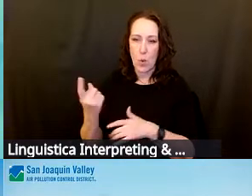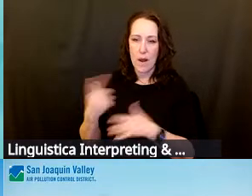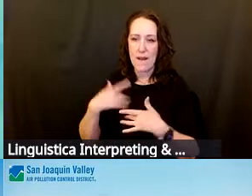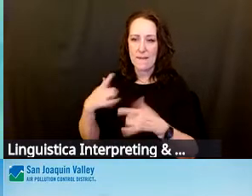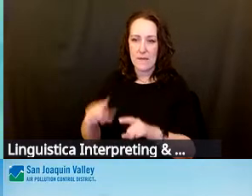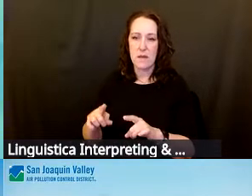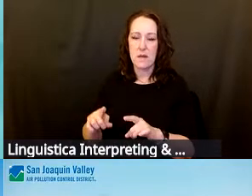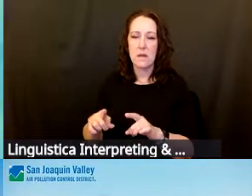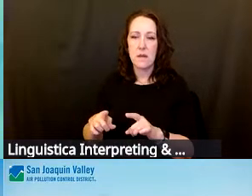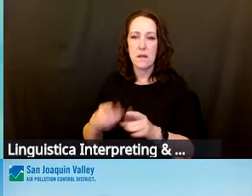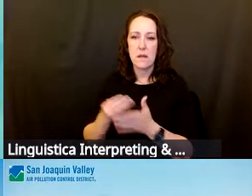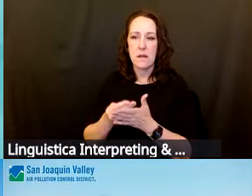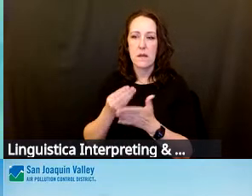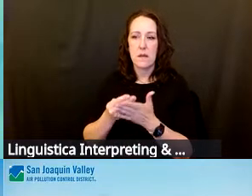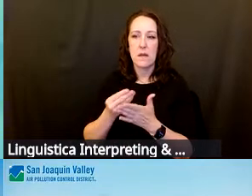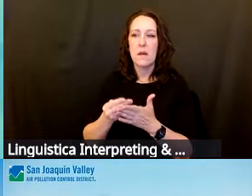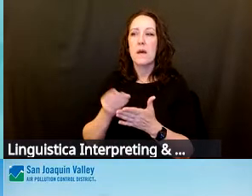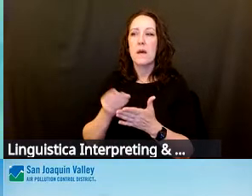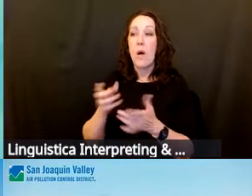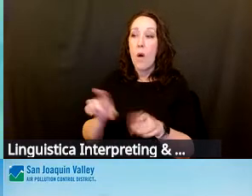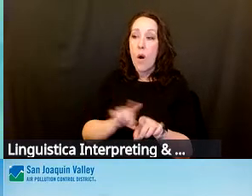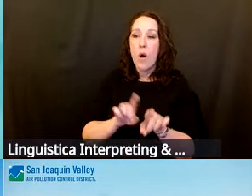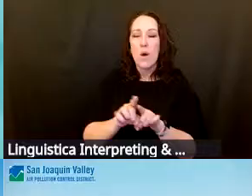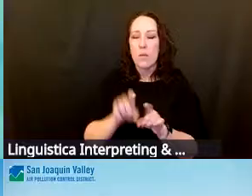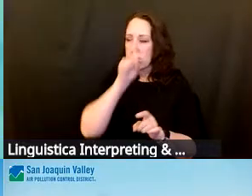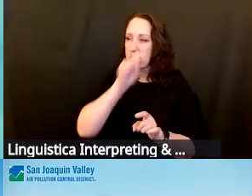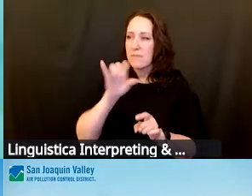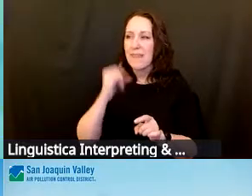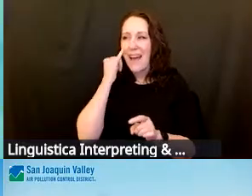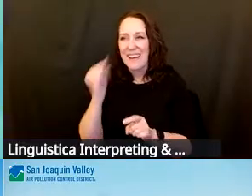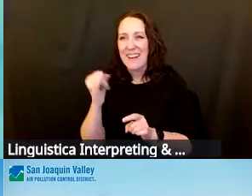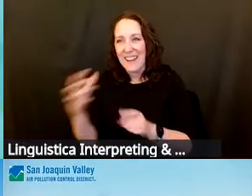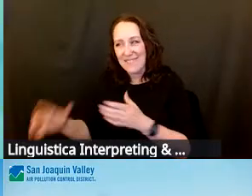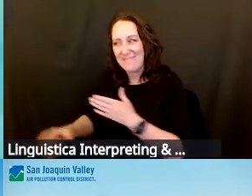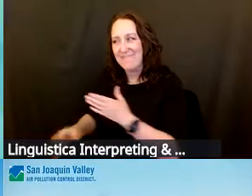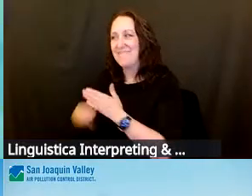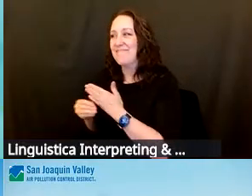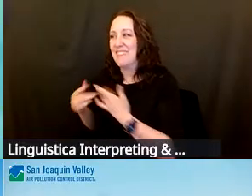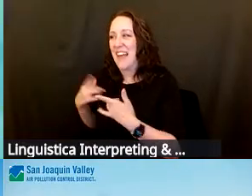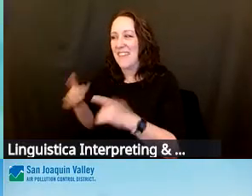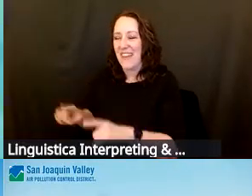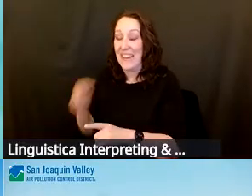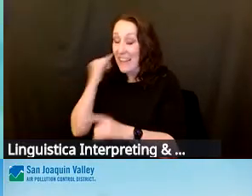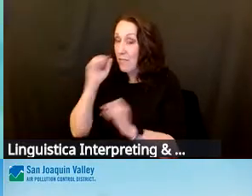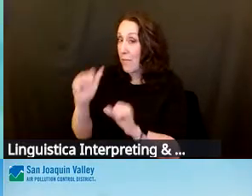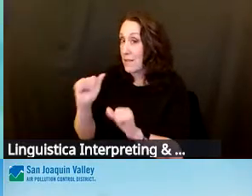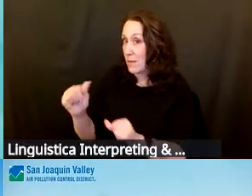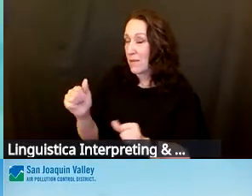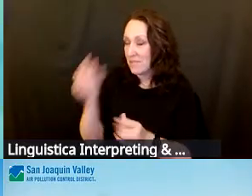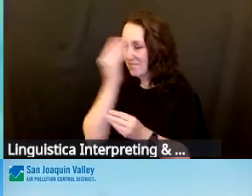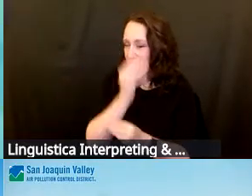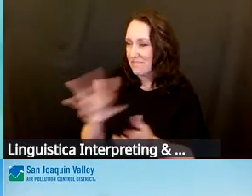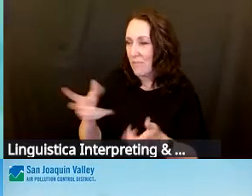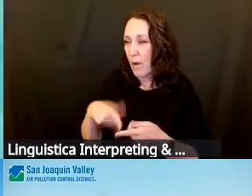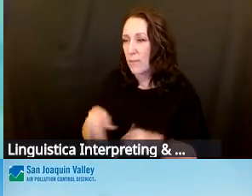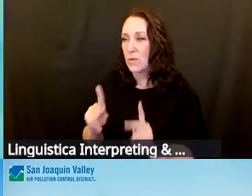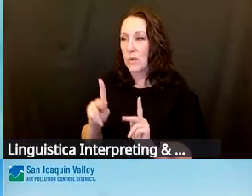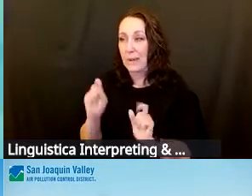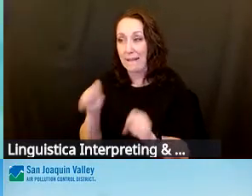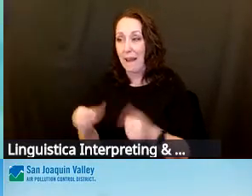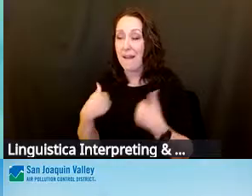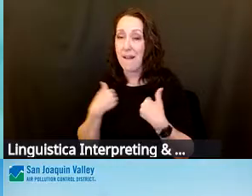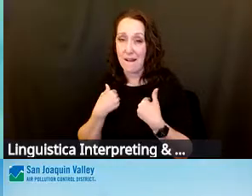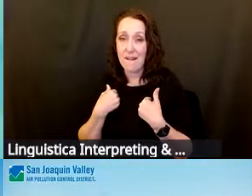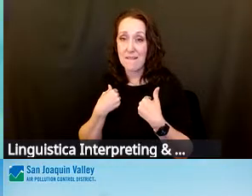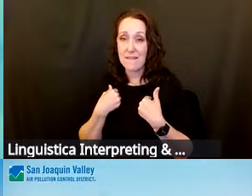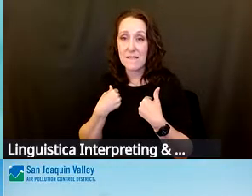with the funding. But on top of that, I love the idea of doing another event if possible. So I just want to let you all know that that's an opportunity that we can have. And